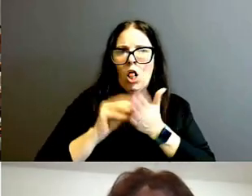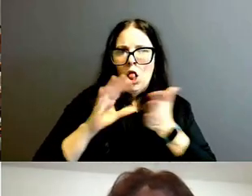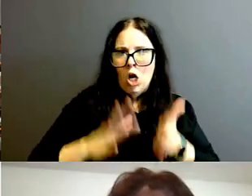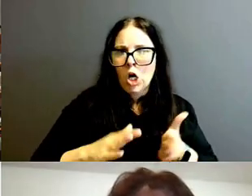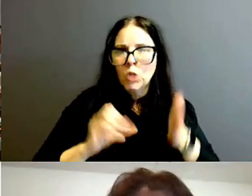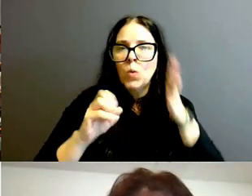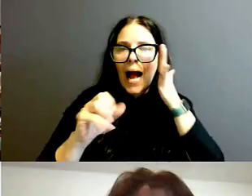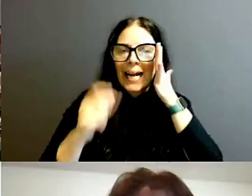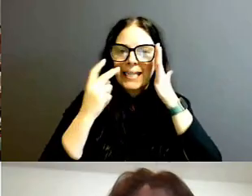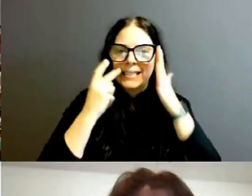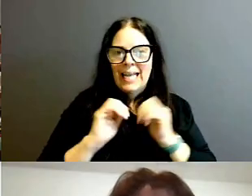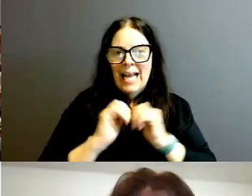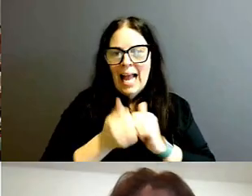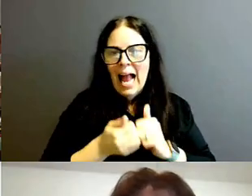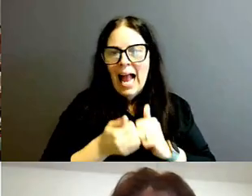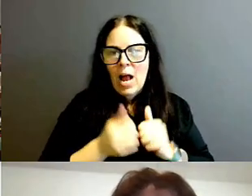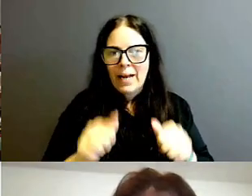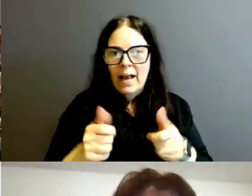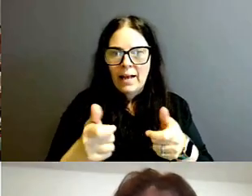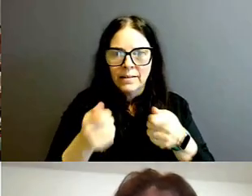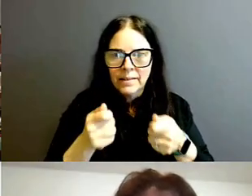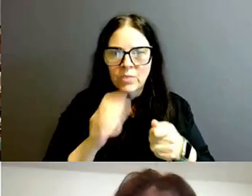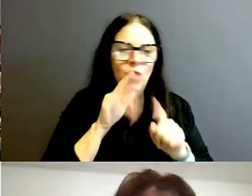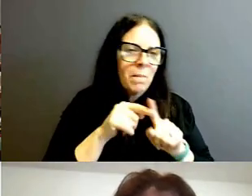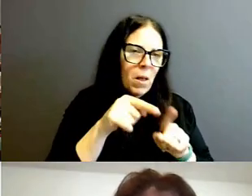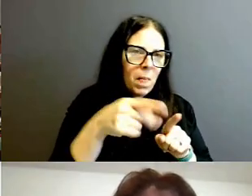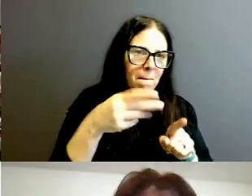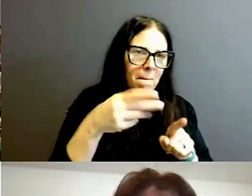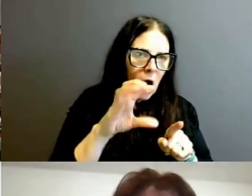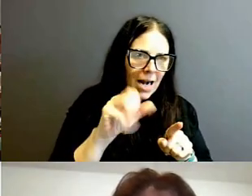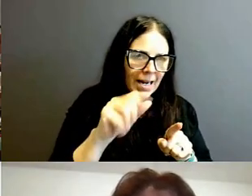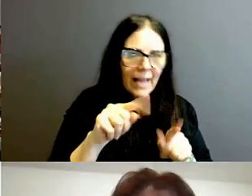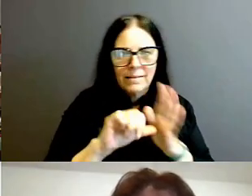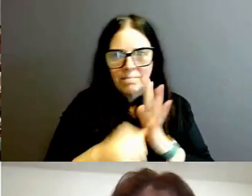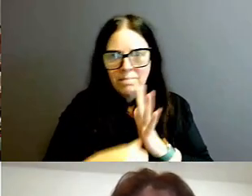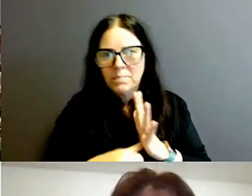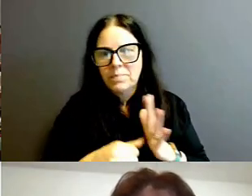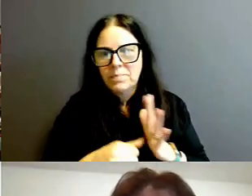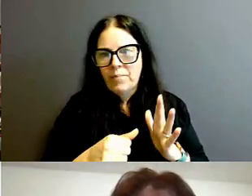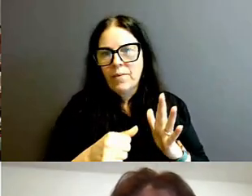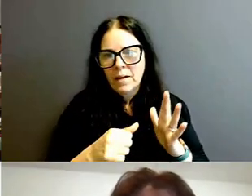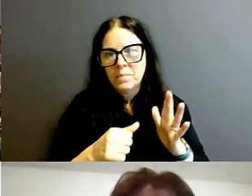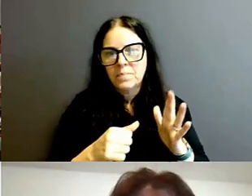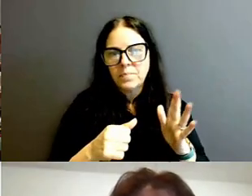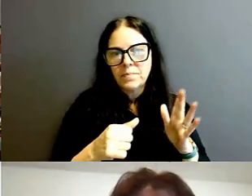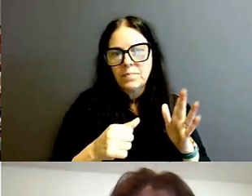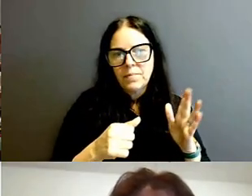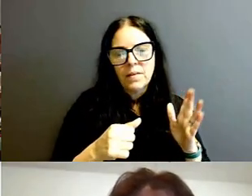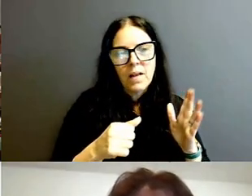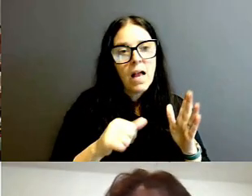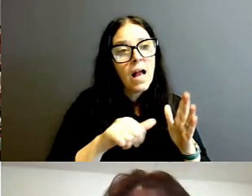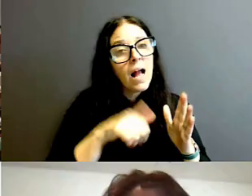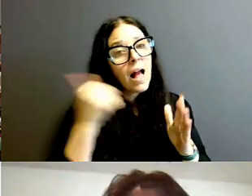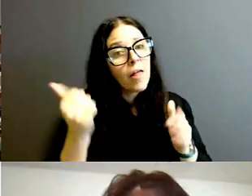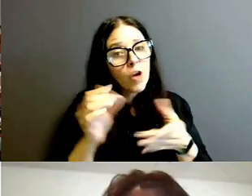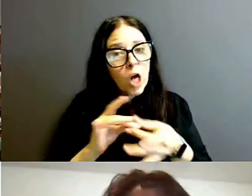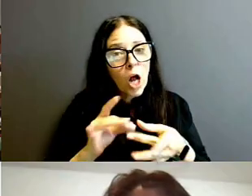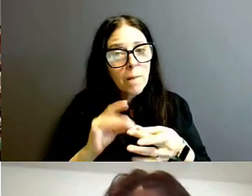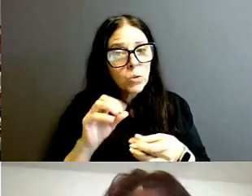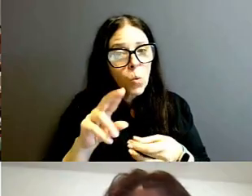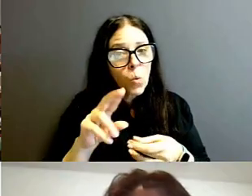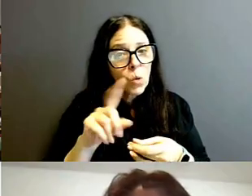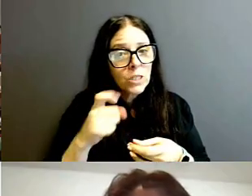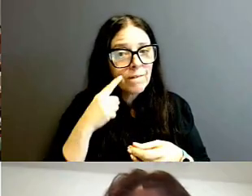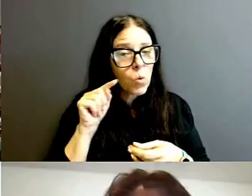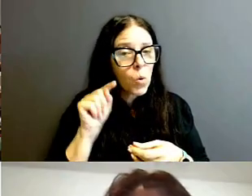instructors. Talking about the podcast and the topics you were highlighting as well. Any other comments and questions for Susan and Ambreen? I